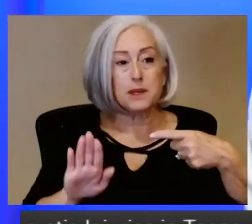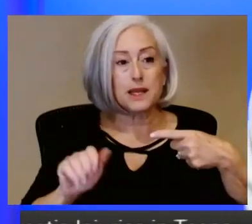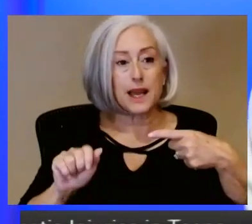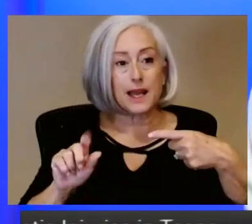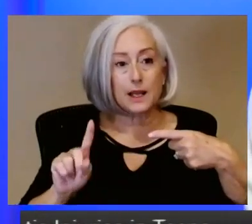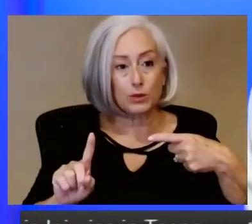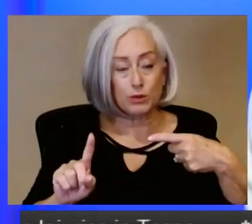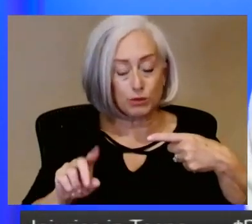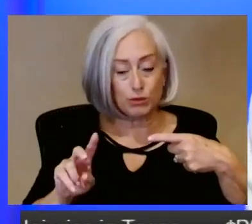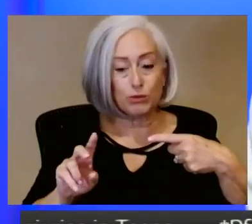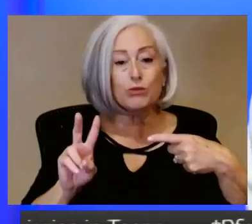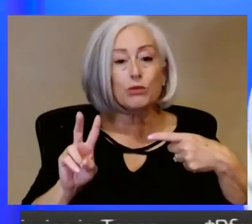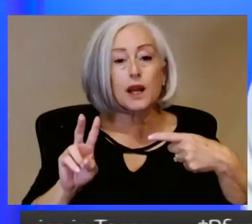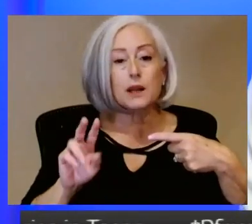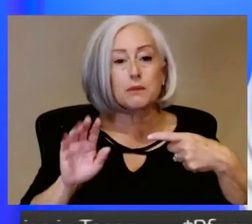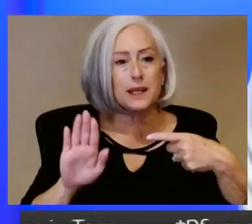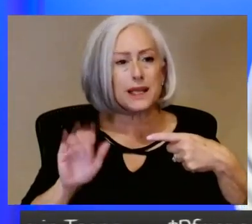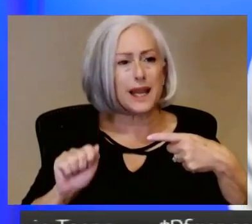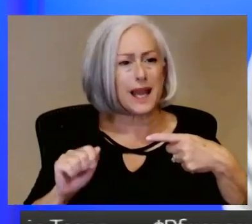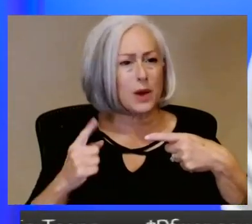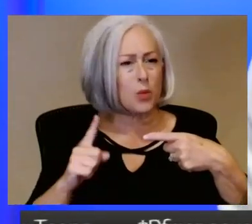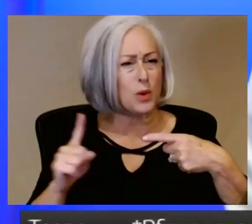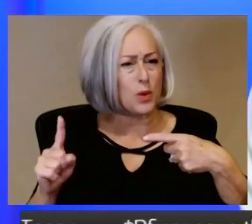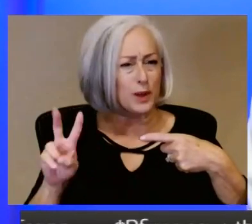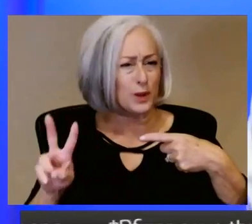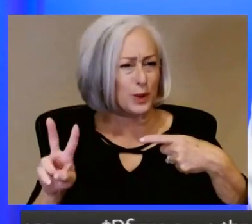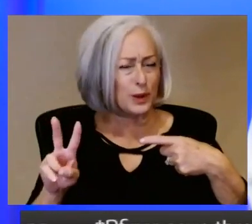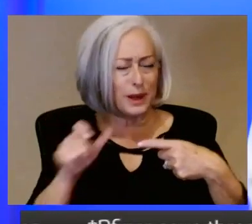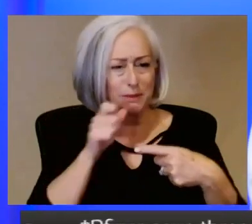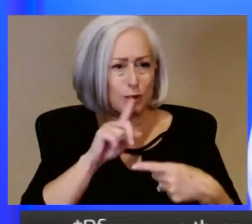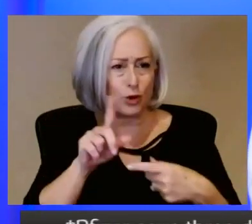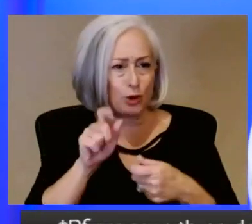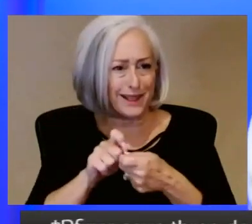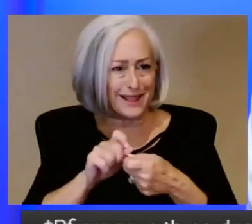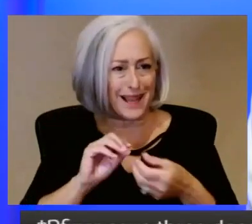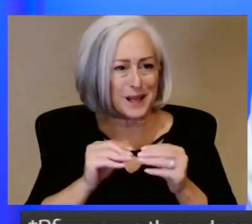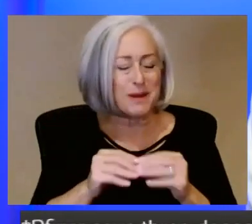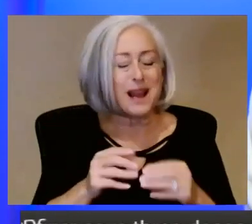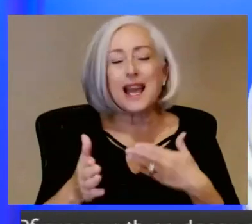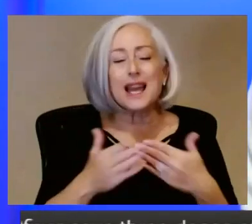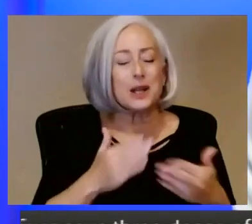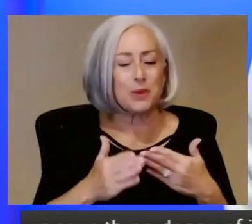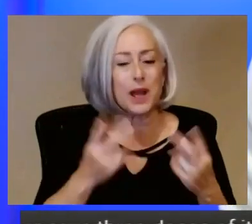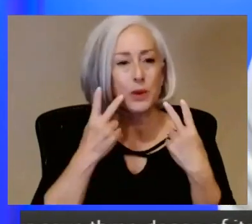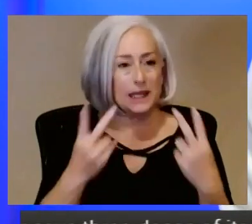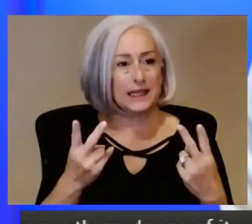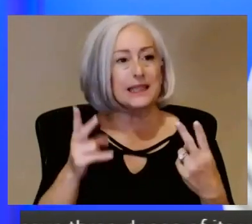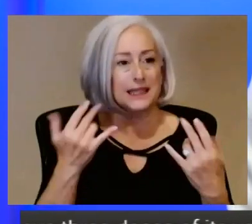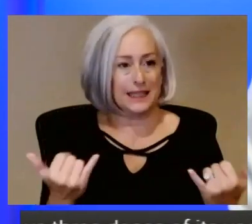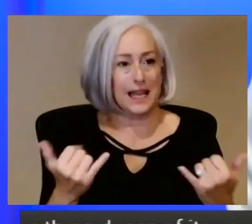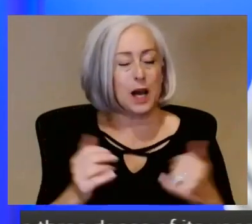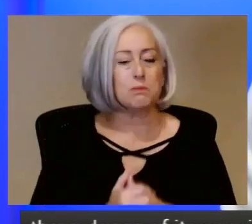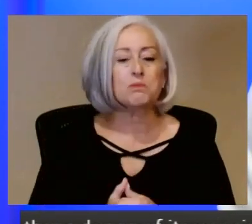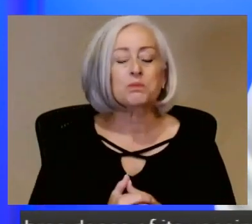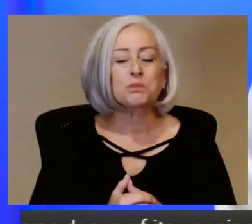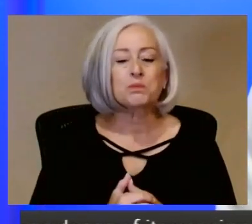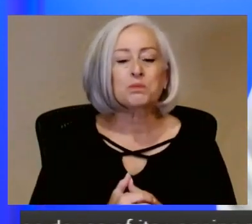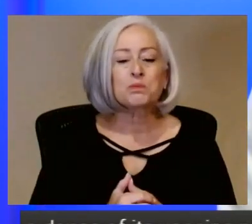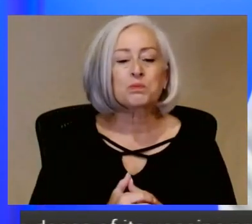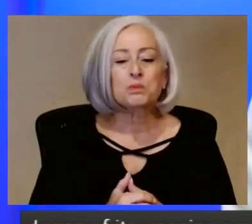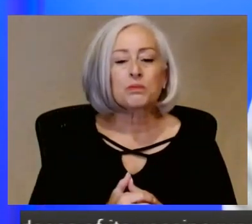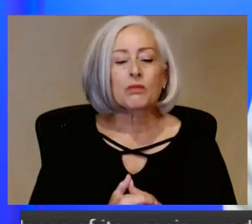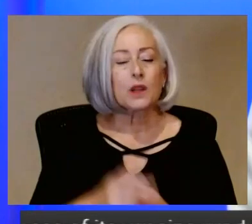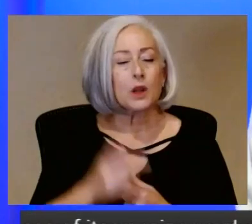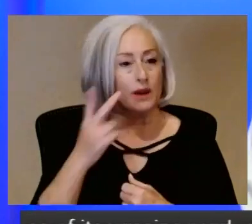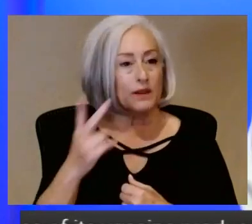BA2.112. Don't know the exact. But that's what we're seeing right now. And I think we have seen that in the UK. We've seen that